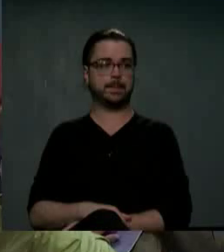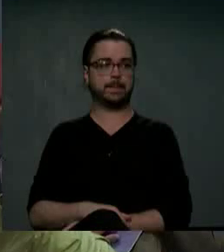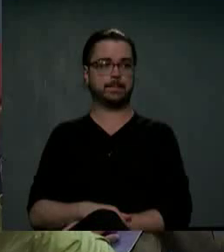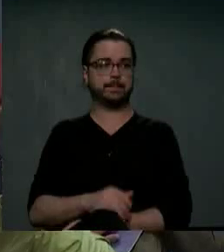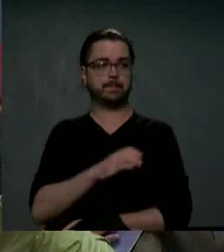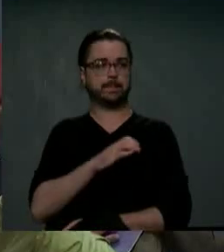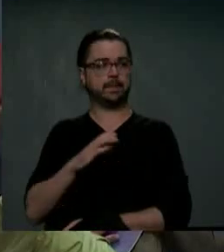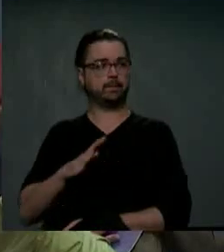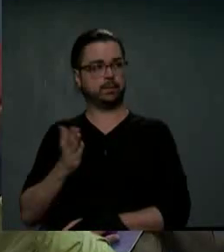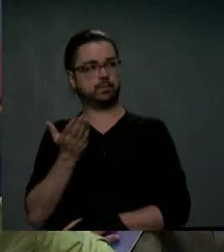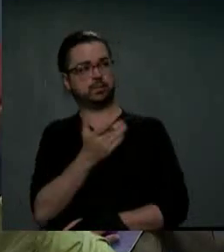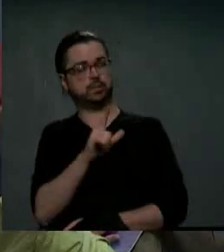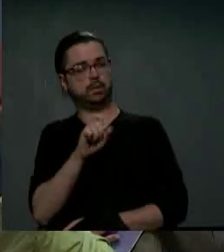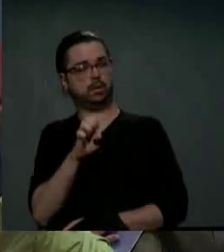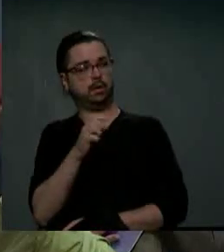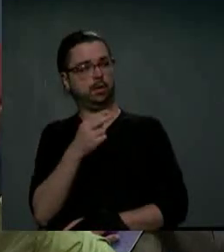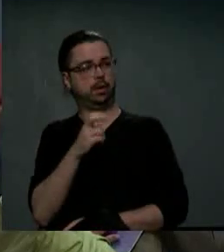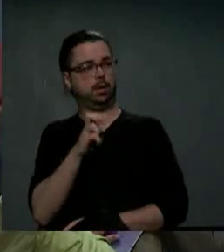Commissioner LaHaye.